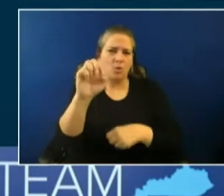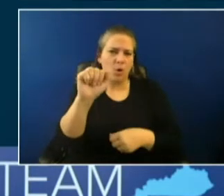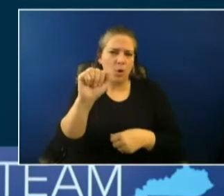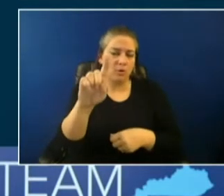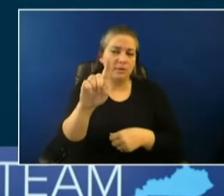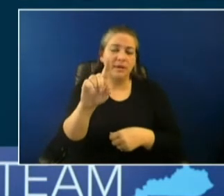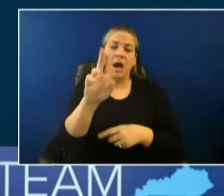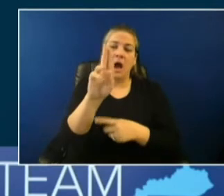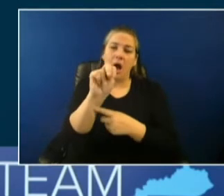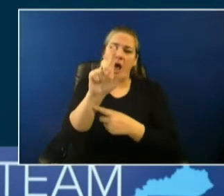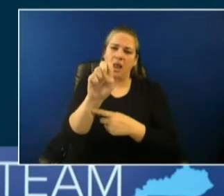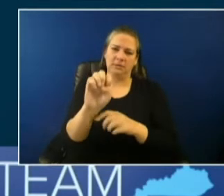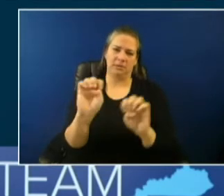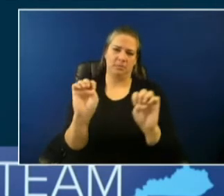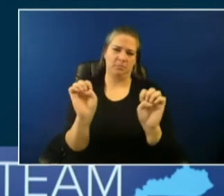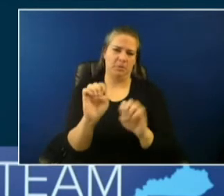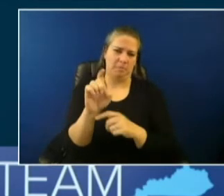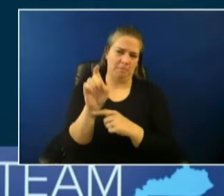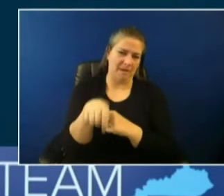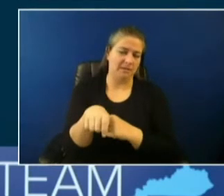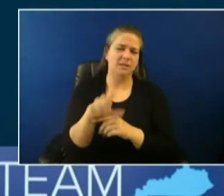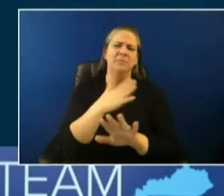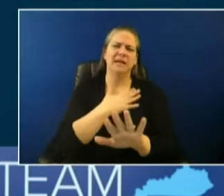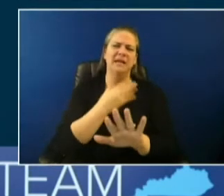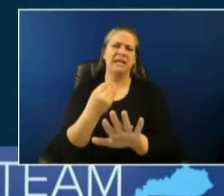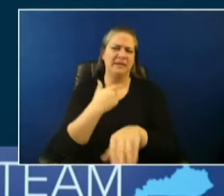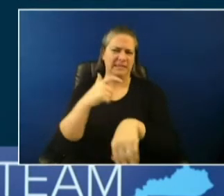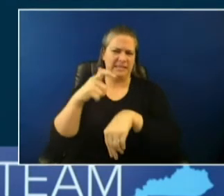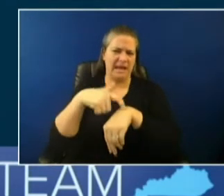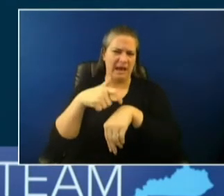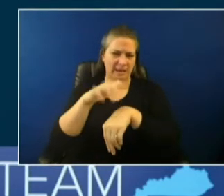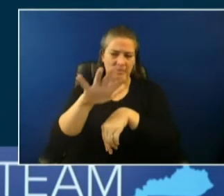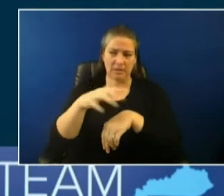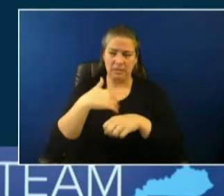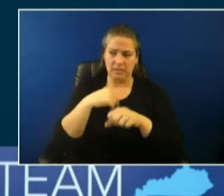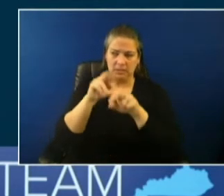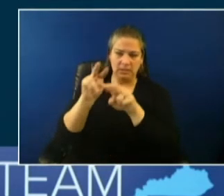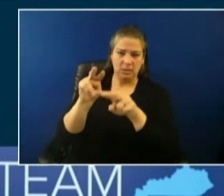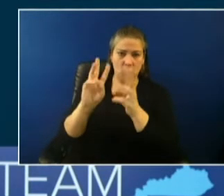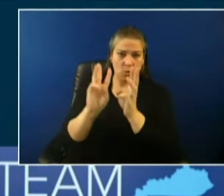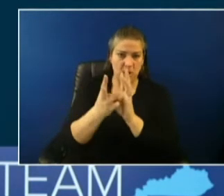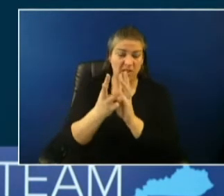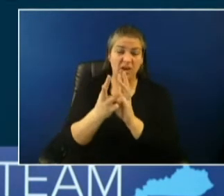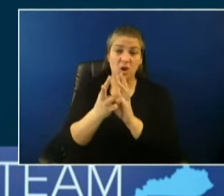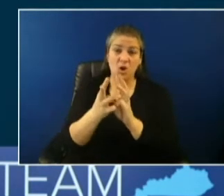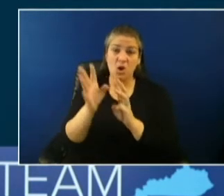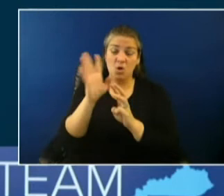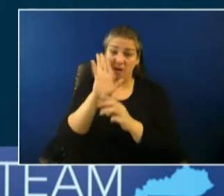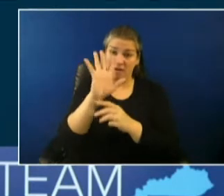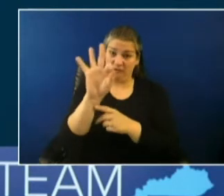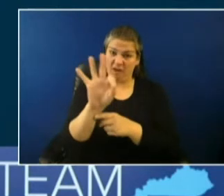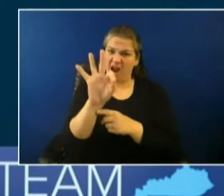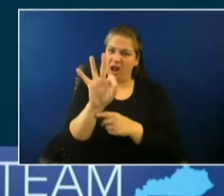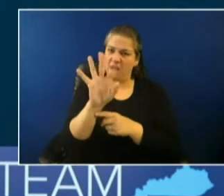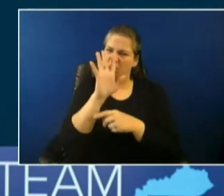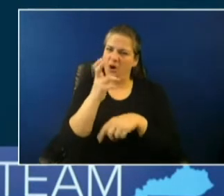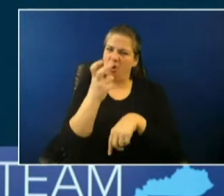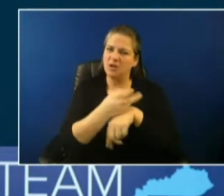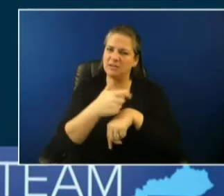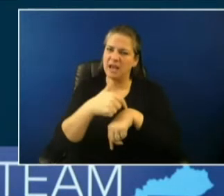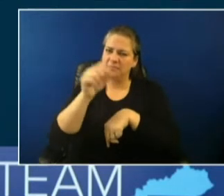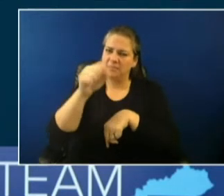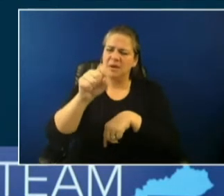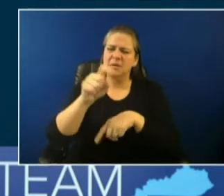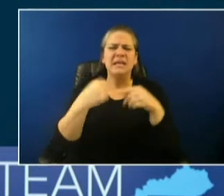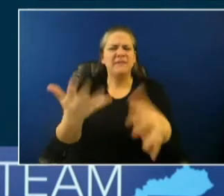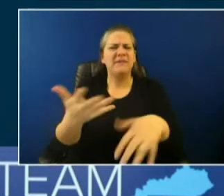us a day to interact with the weather conditions. It's still going to be rough on Friday, but give us a day for the Transportation Cabinet to do